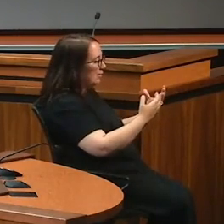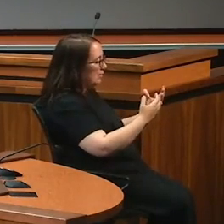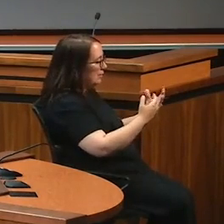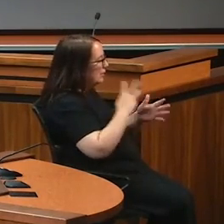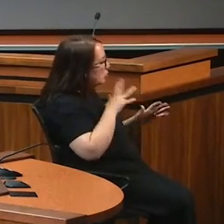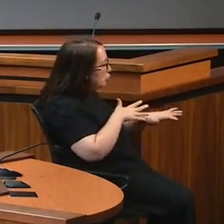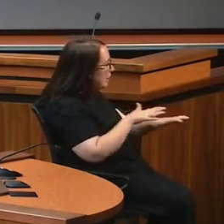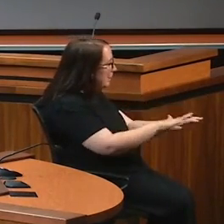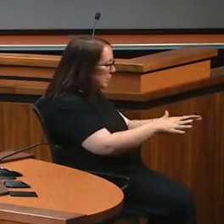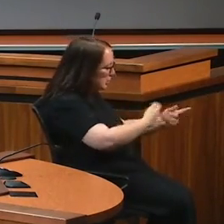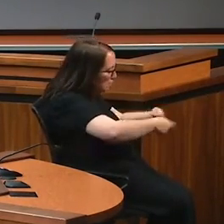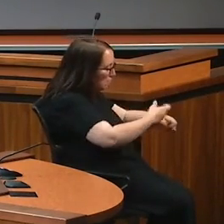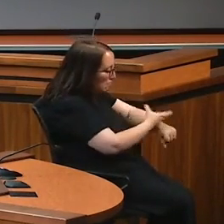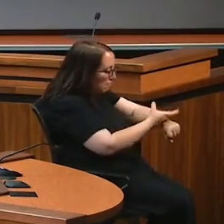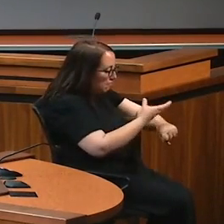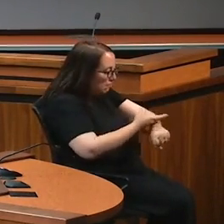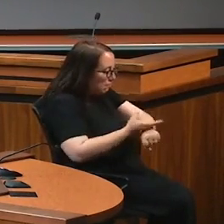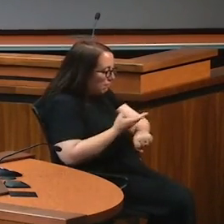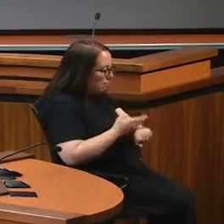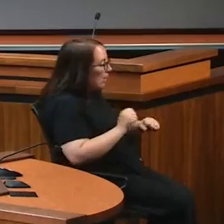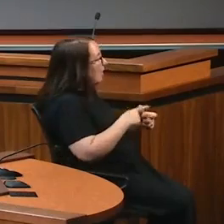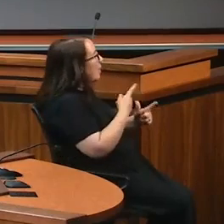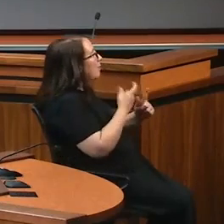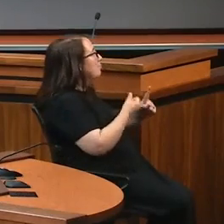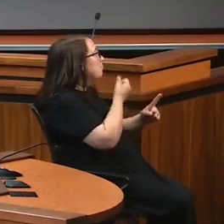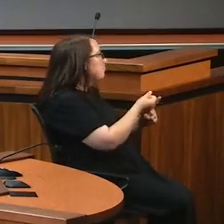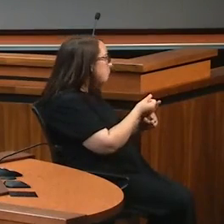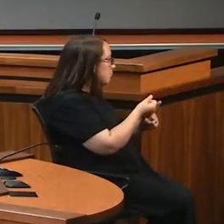stream channel. And of course then in